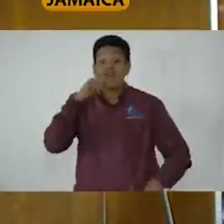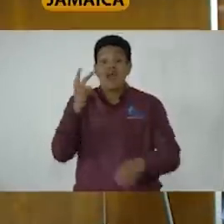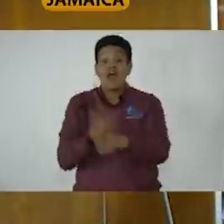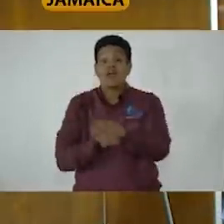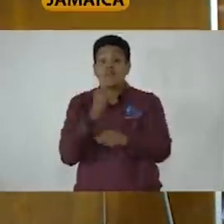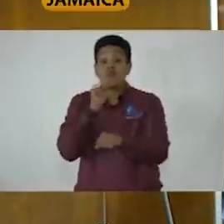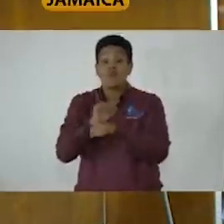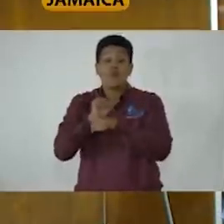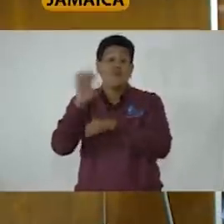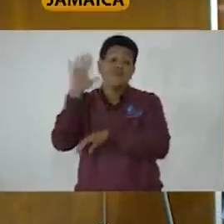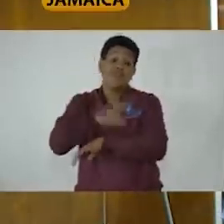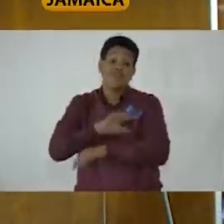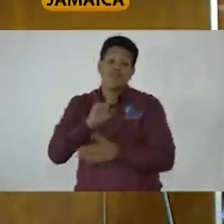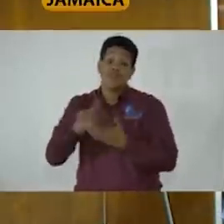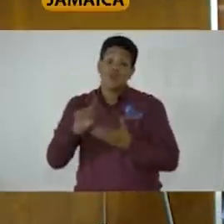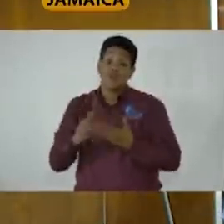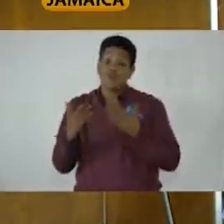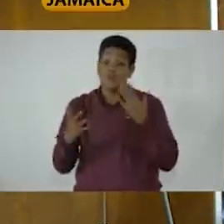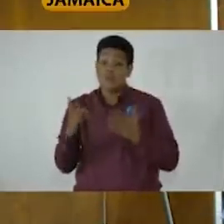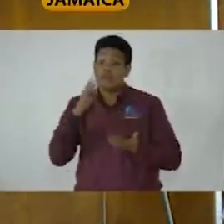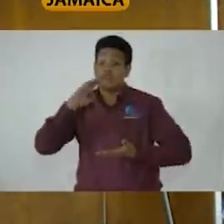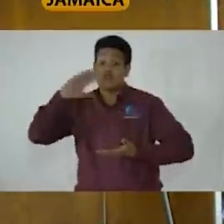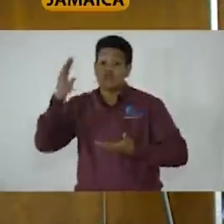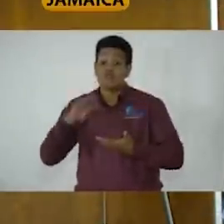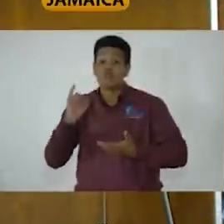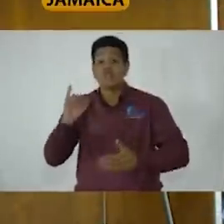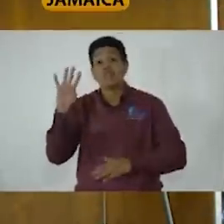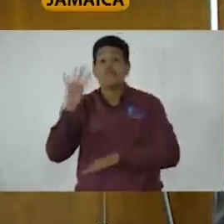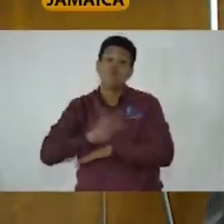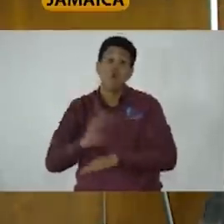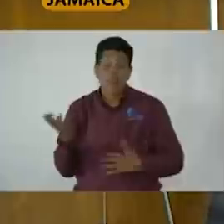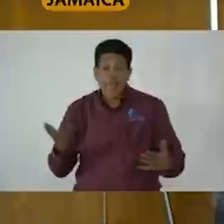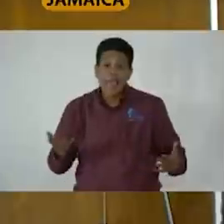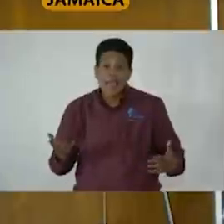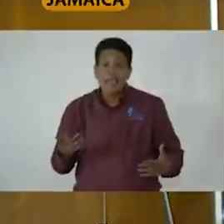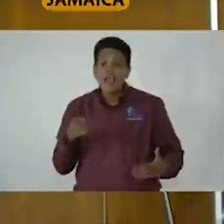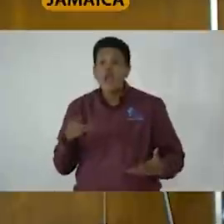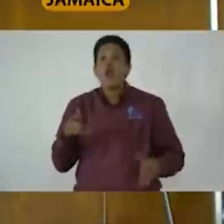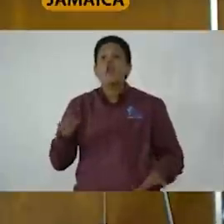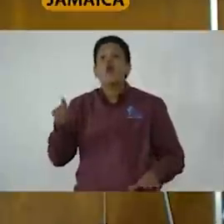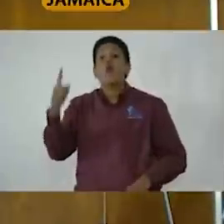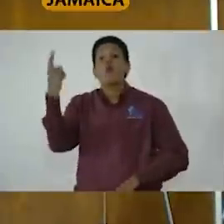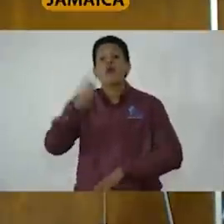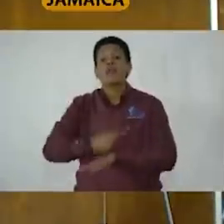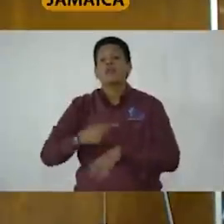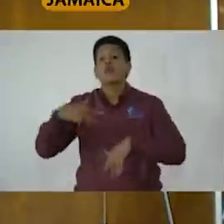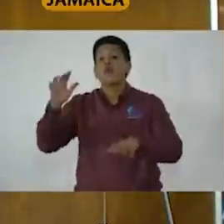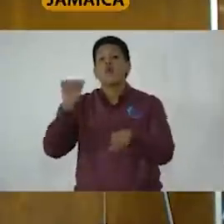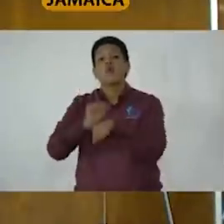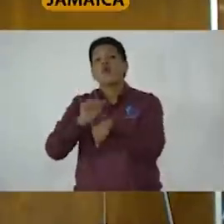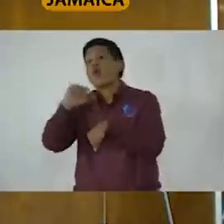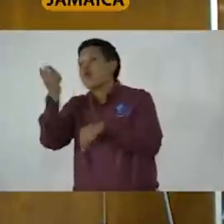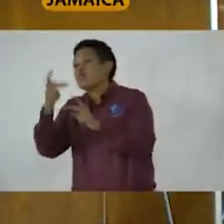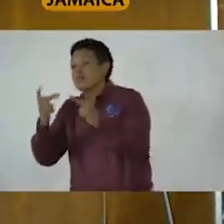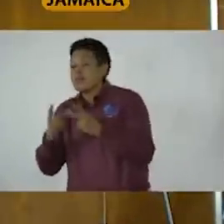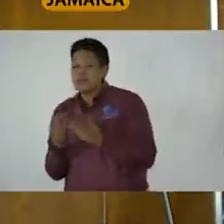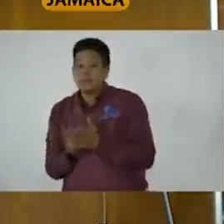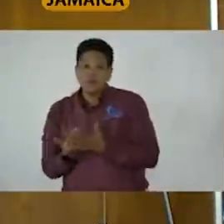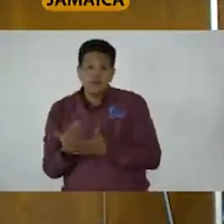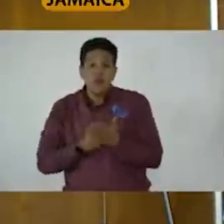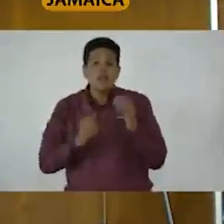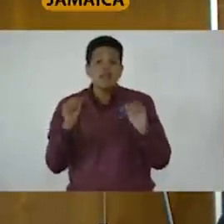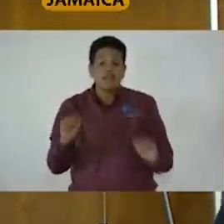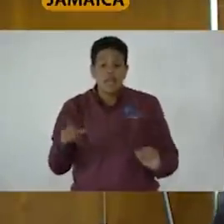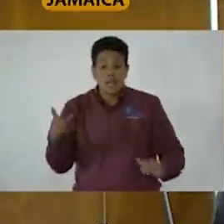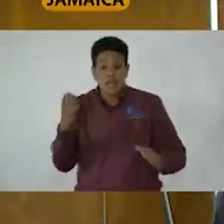who works 5 days a week, you may have to reduce that to four, and you allow her a day to go and work somewhere else, yeah, where she can